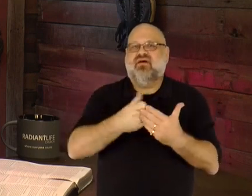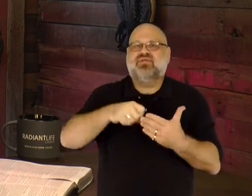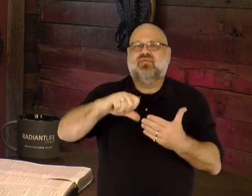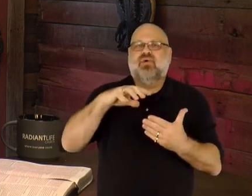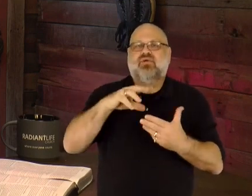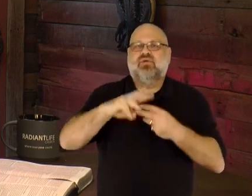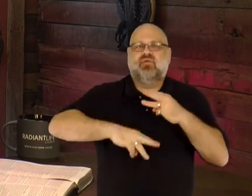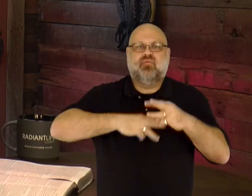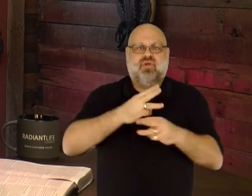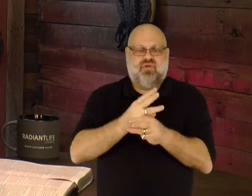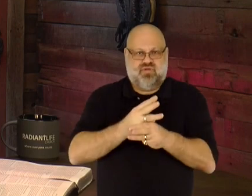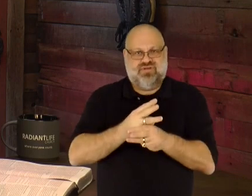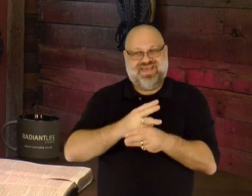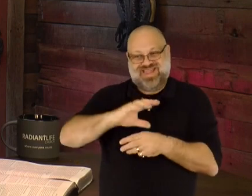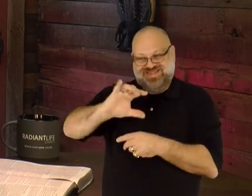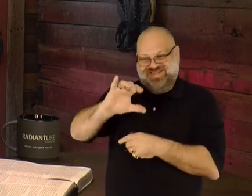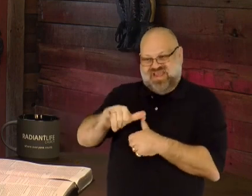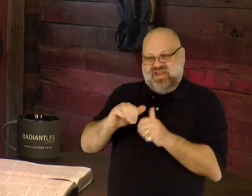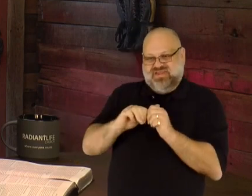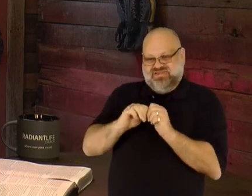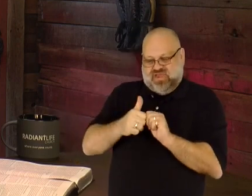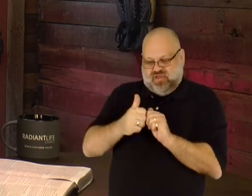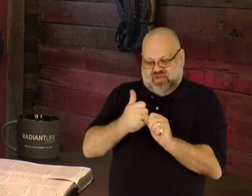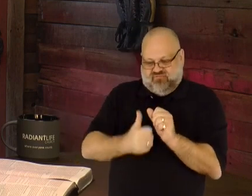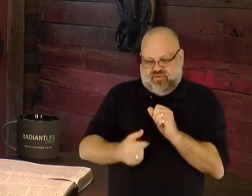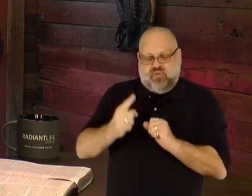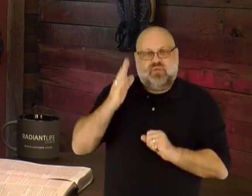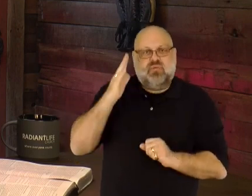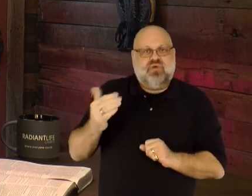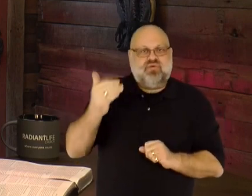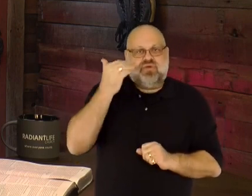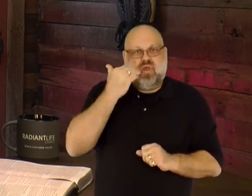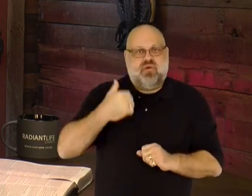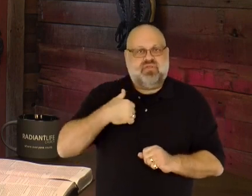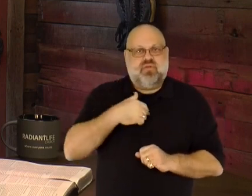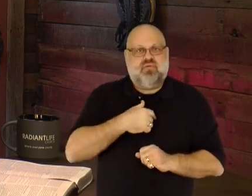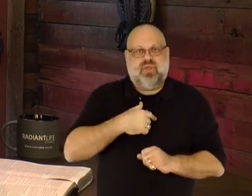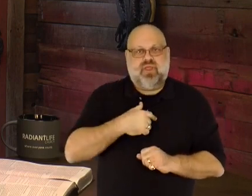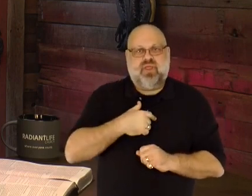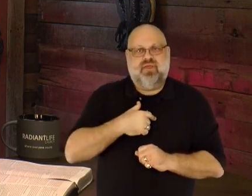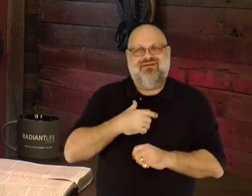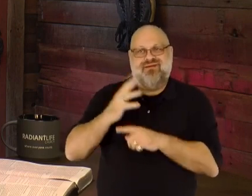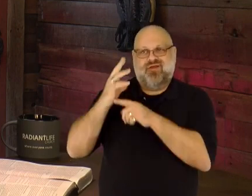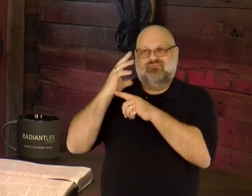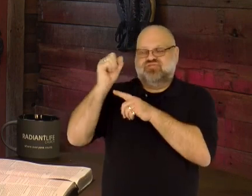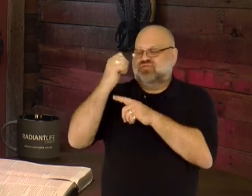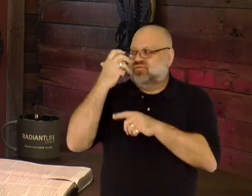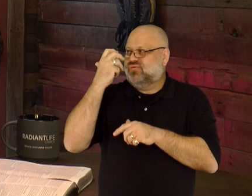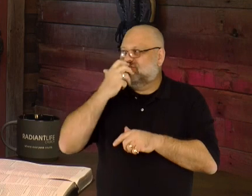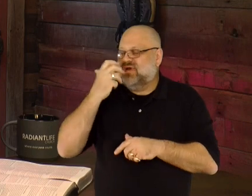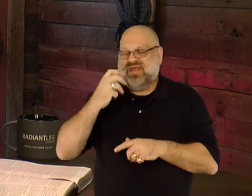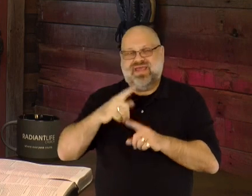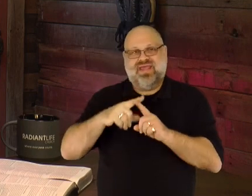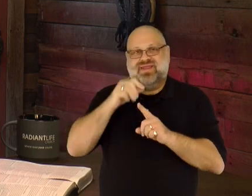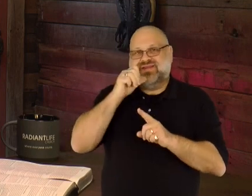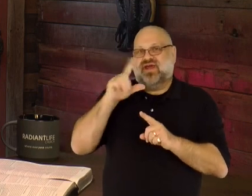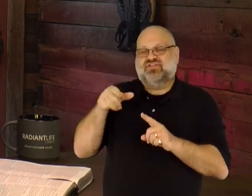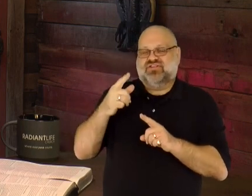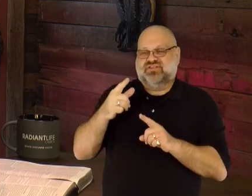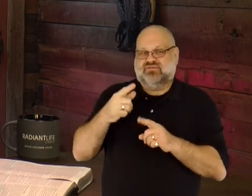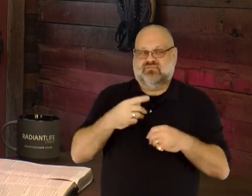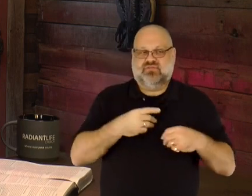world. That's how everyone will know that we are sold out and not just a bunch of